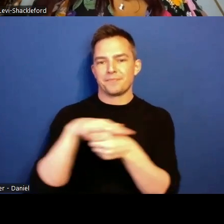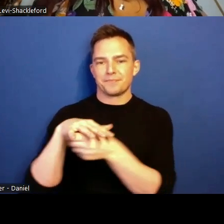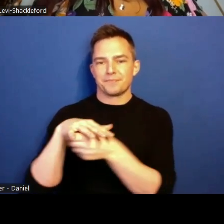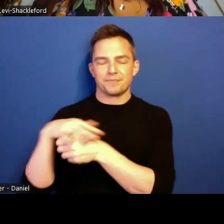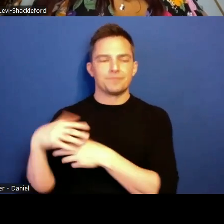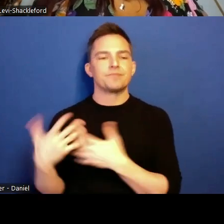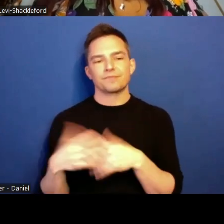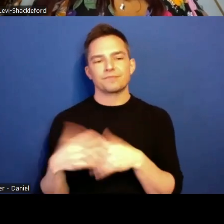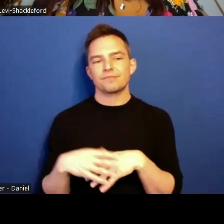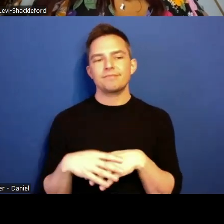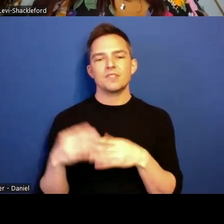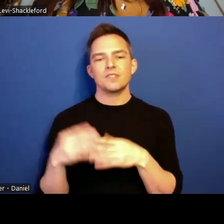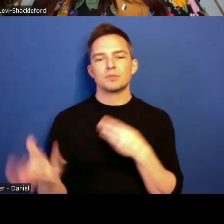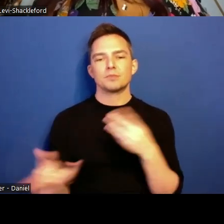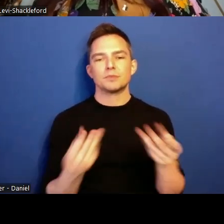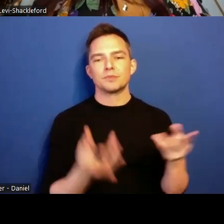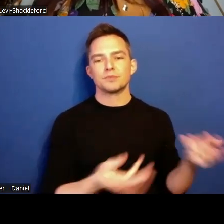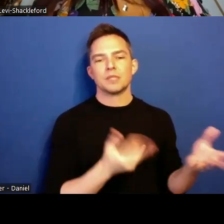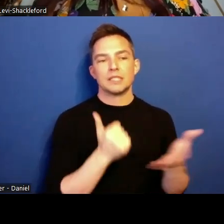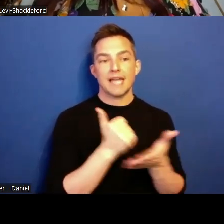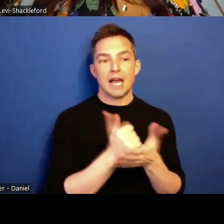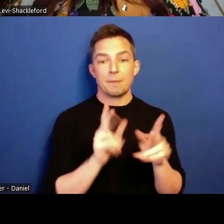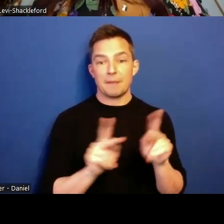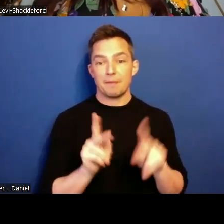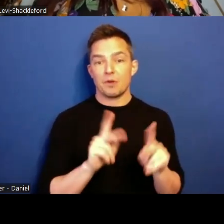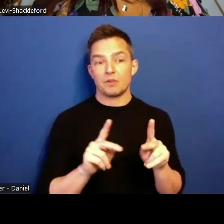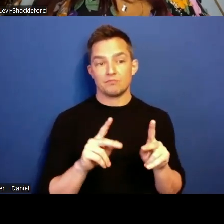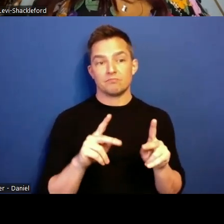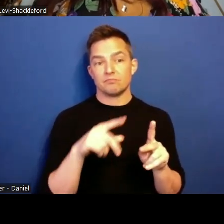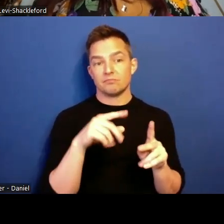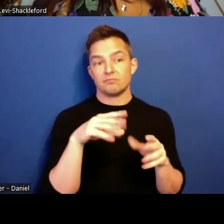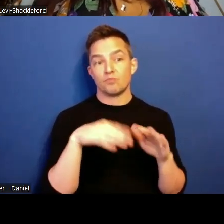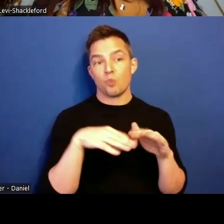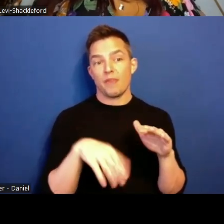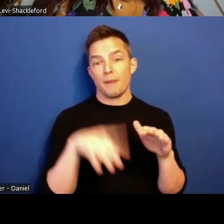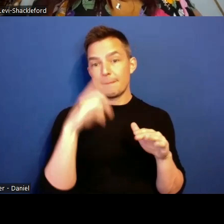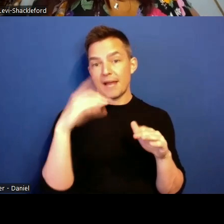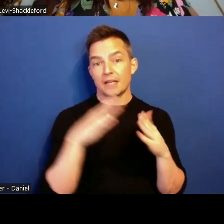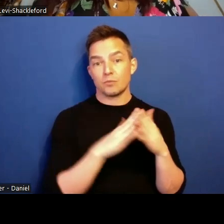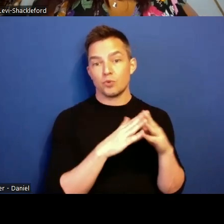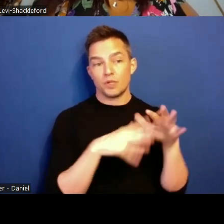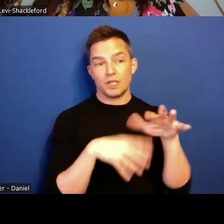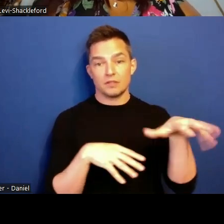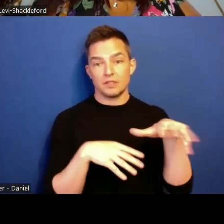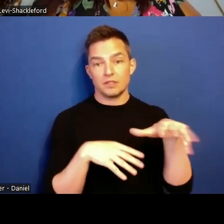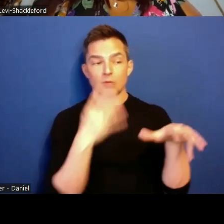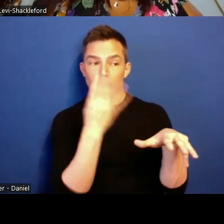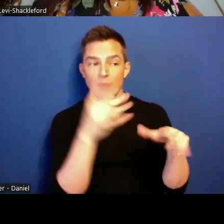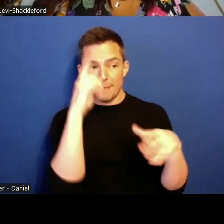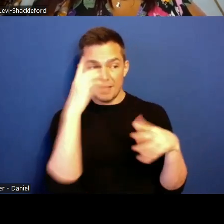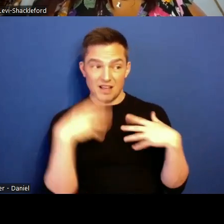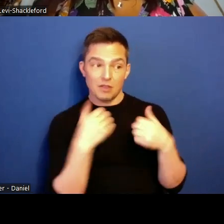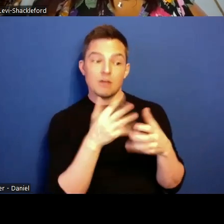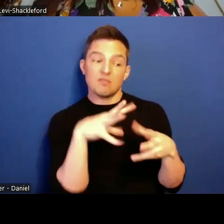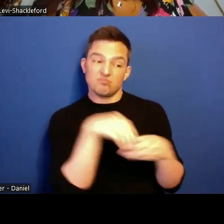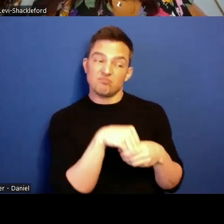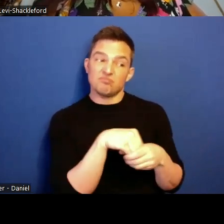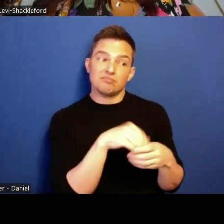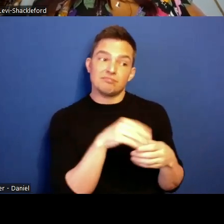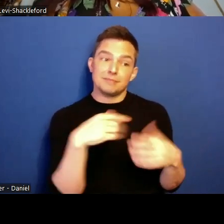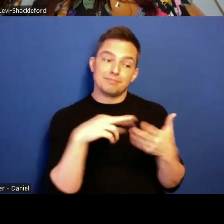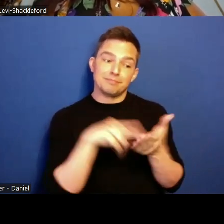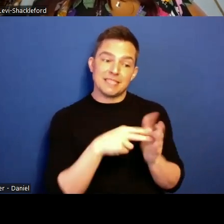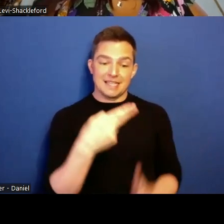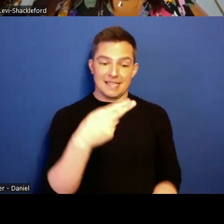to help individuals in the Black community understand that mental health is a part of their health, and that they